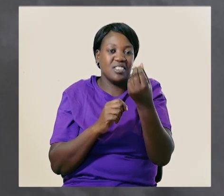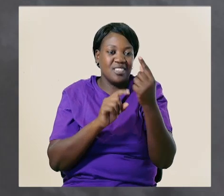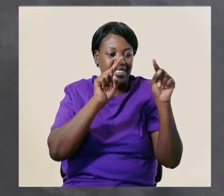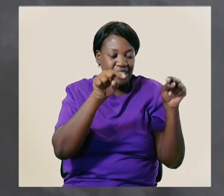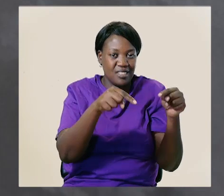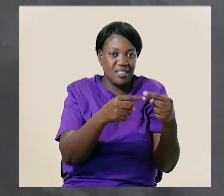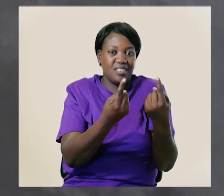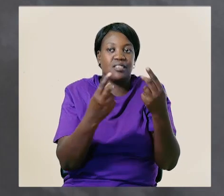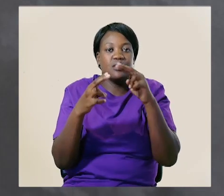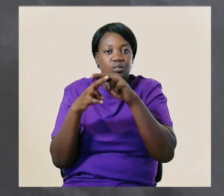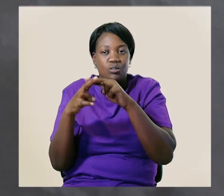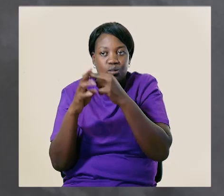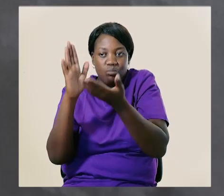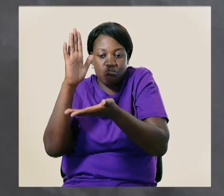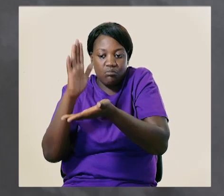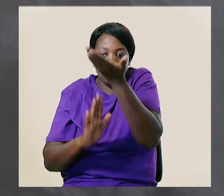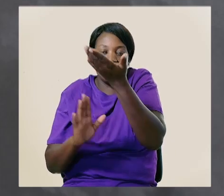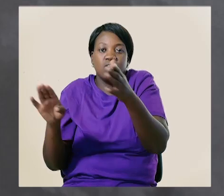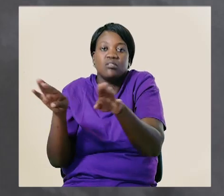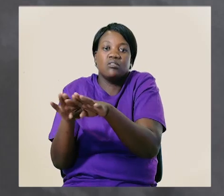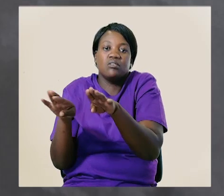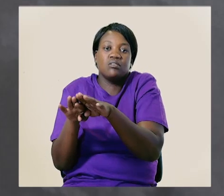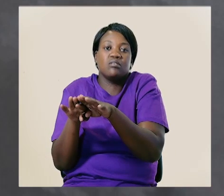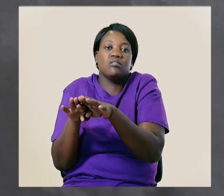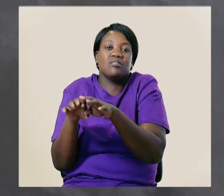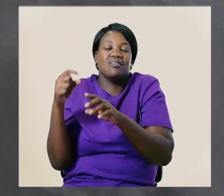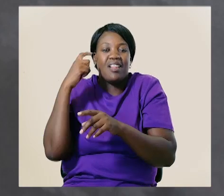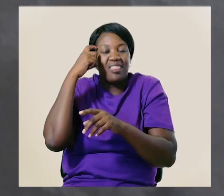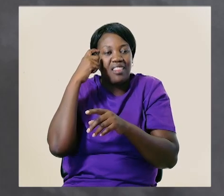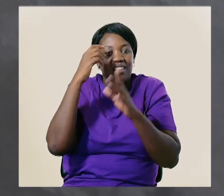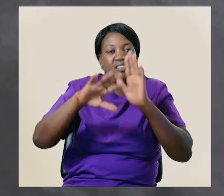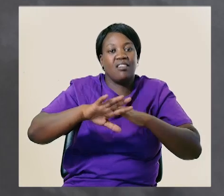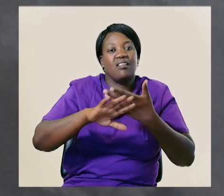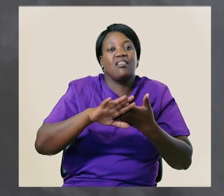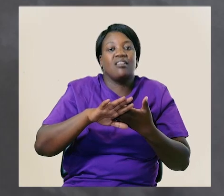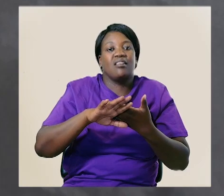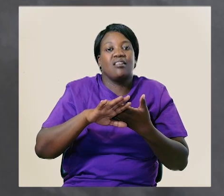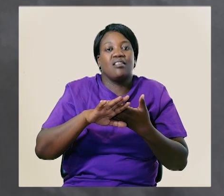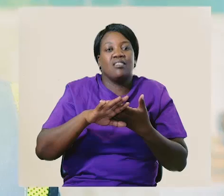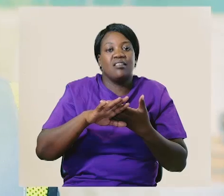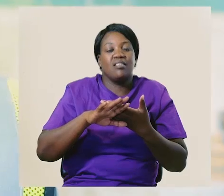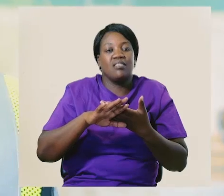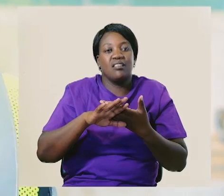goods which are used to increase production. Let's think of an example. We said